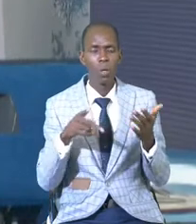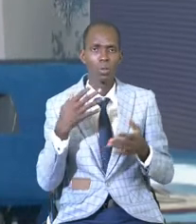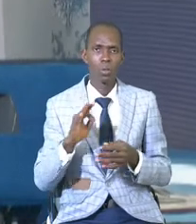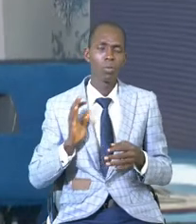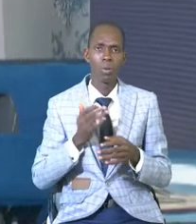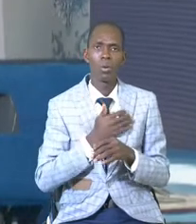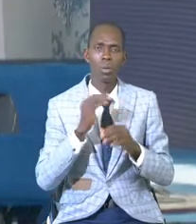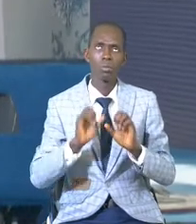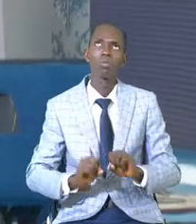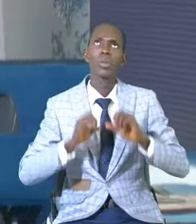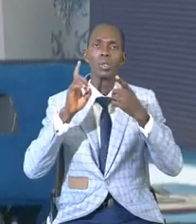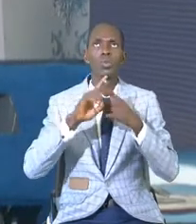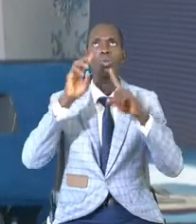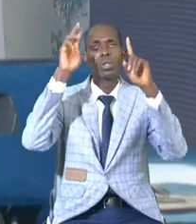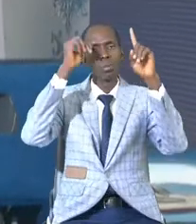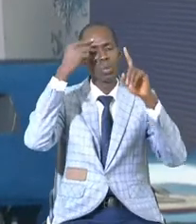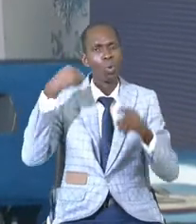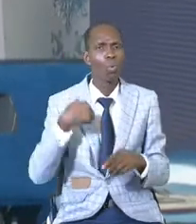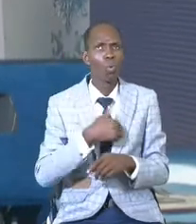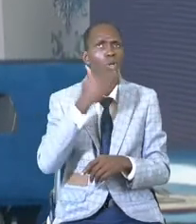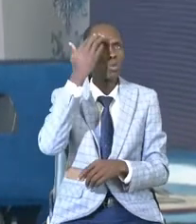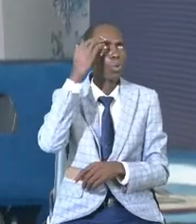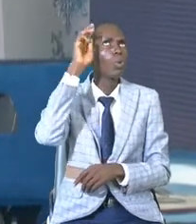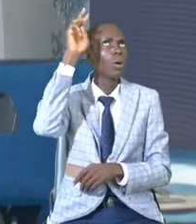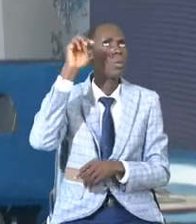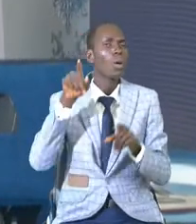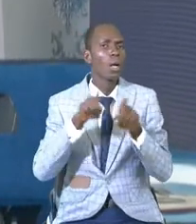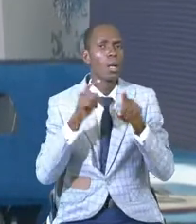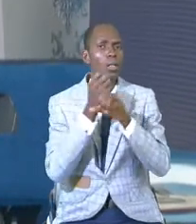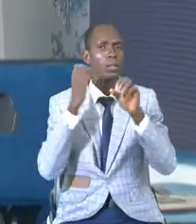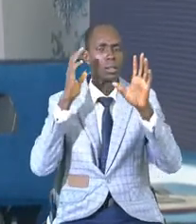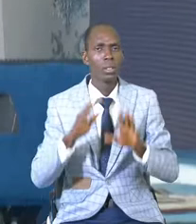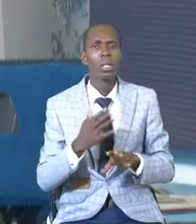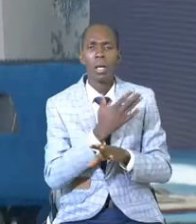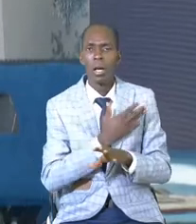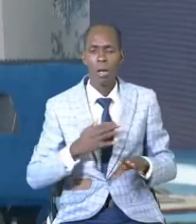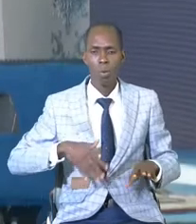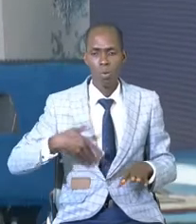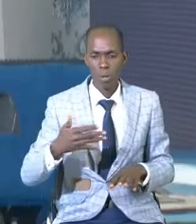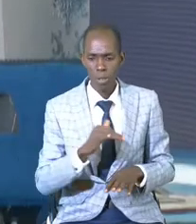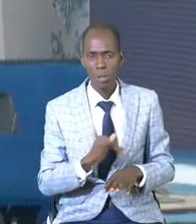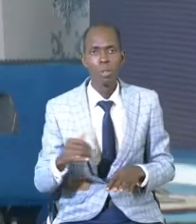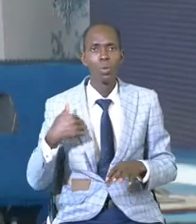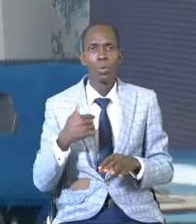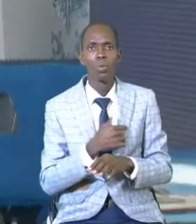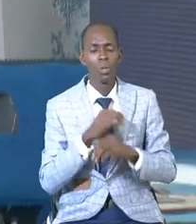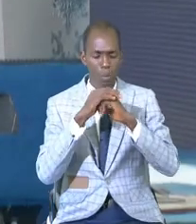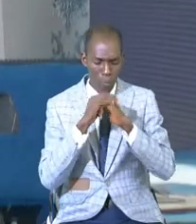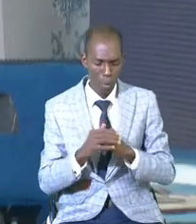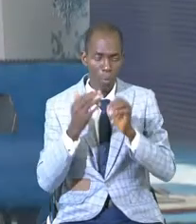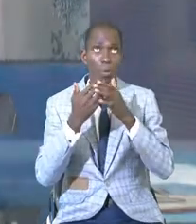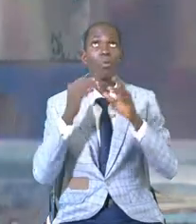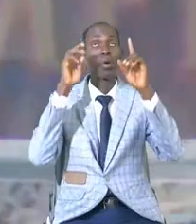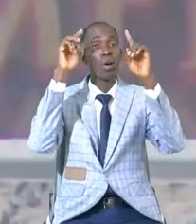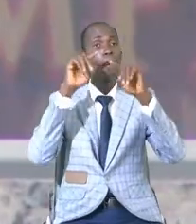is Savior, we know him, is the all in all, and voluntarily we bow before him. But there are